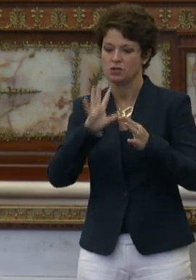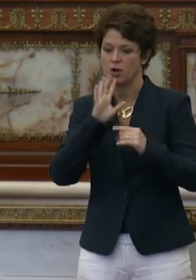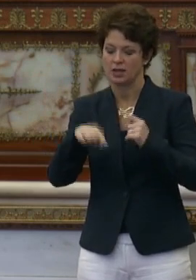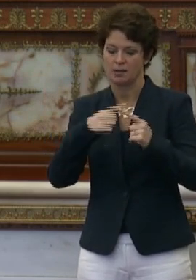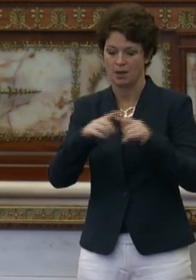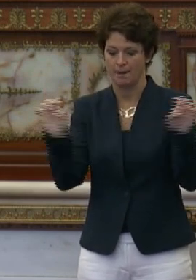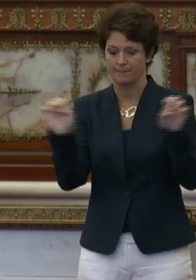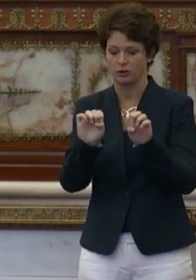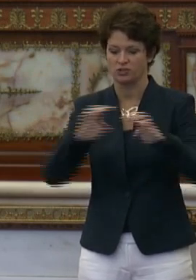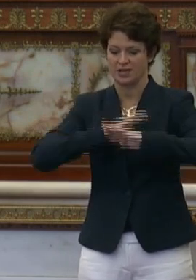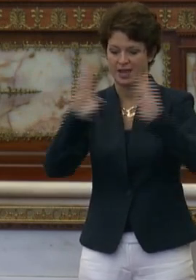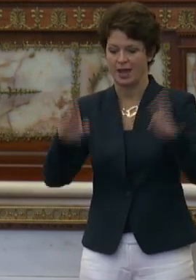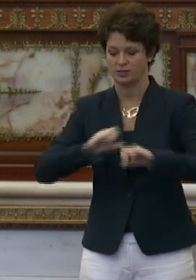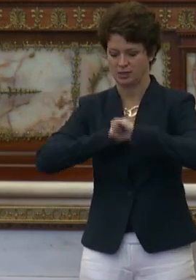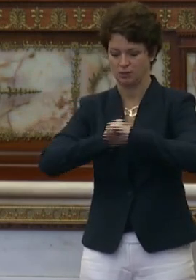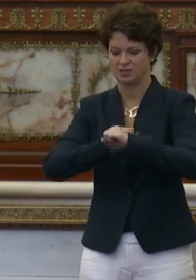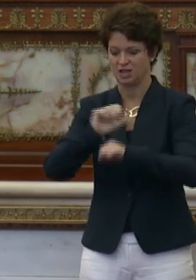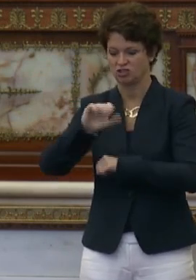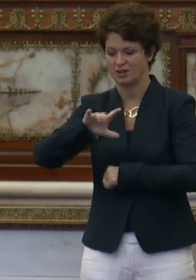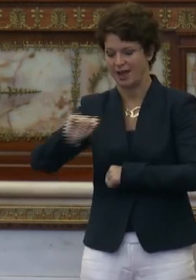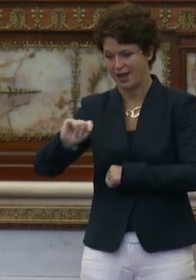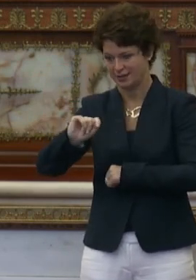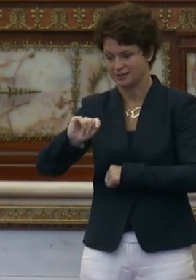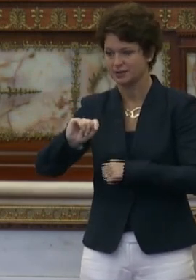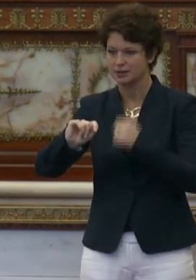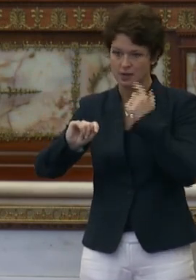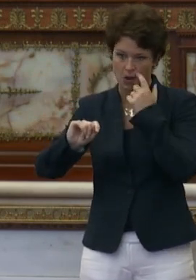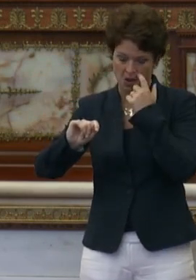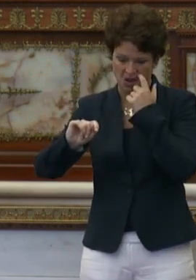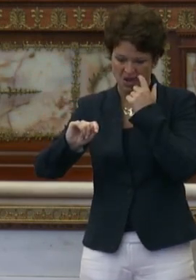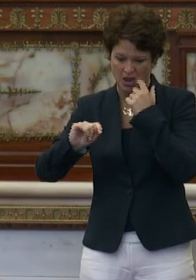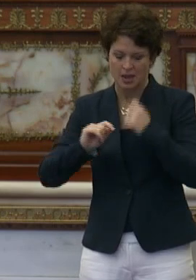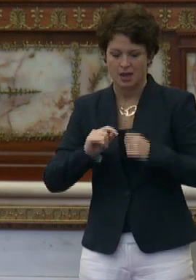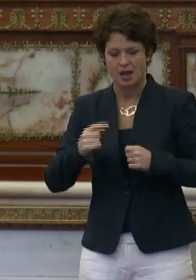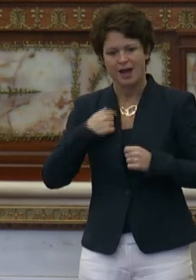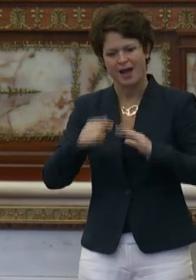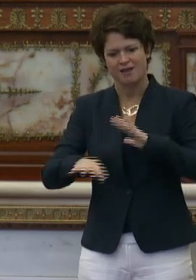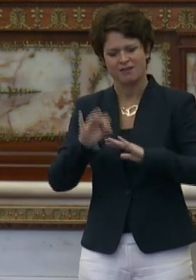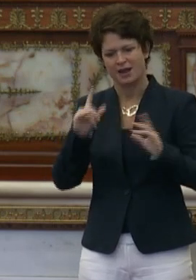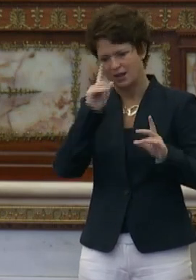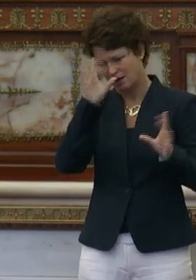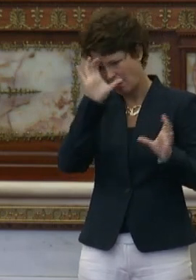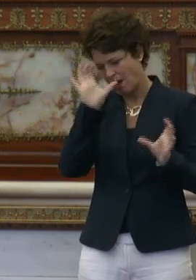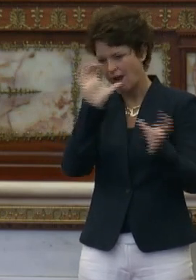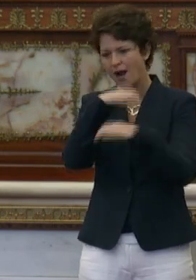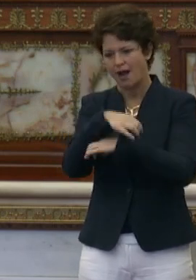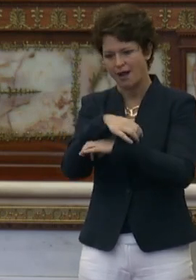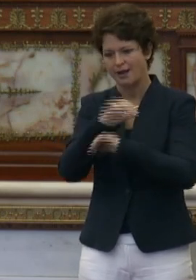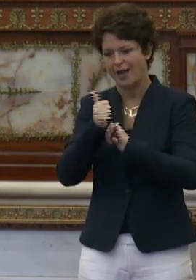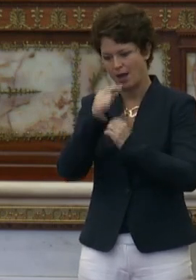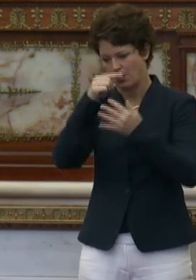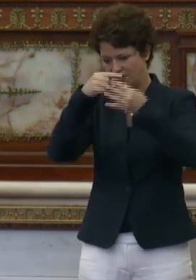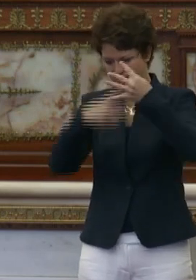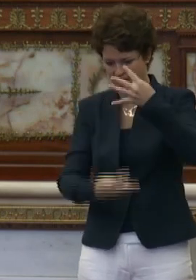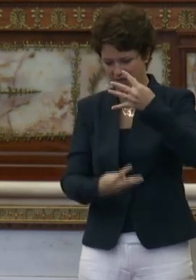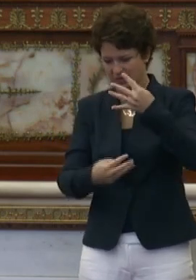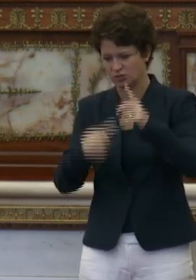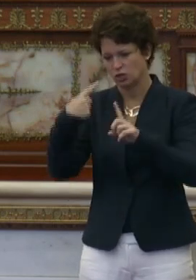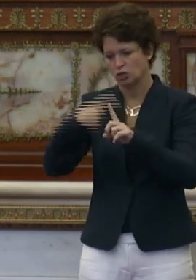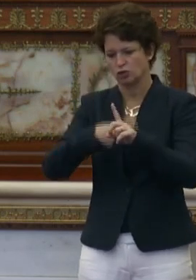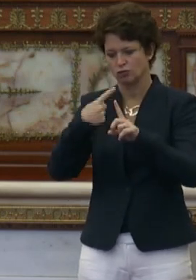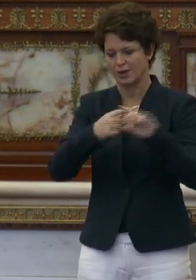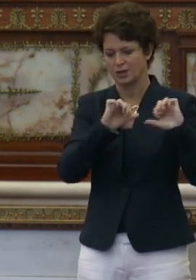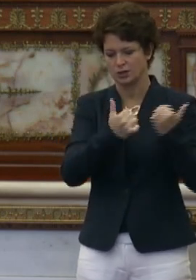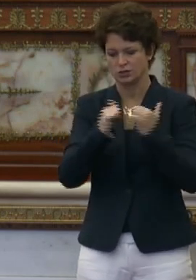Emergency Housing Protection Act, all the bills included. I find it really ironic how all of these rental